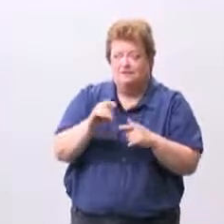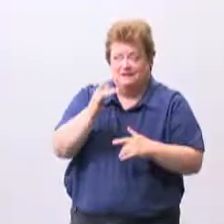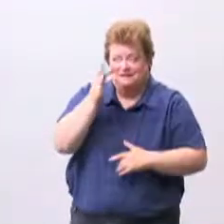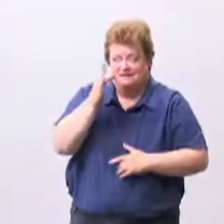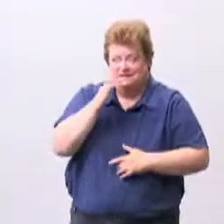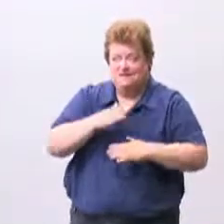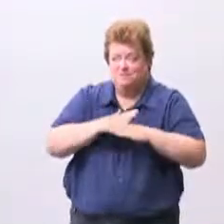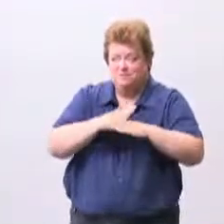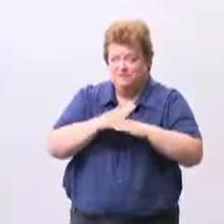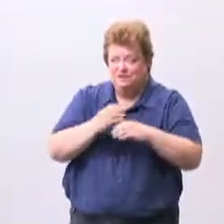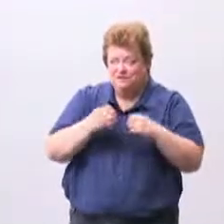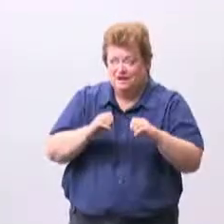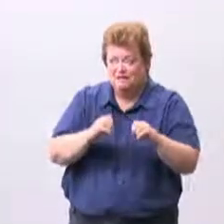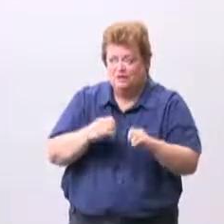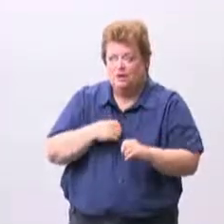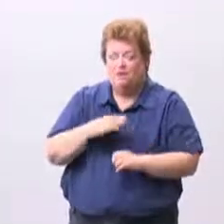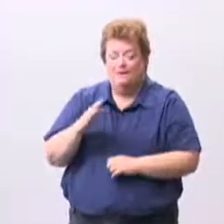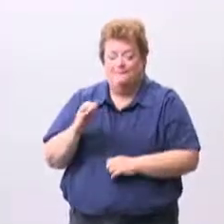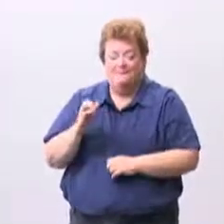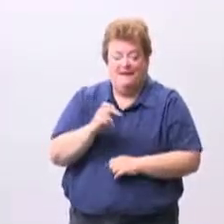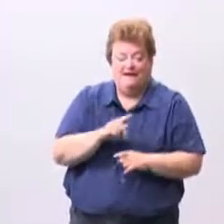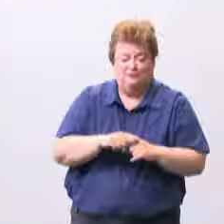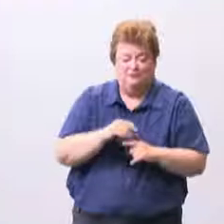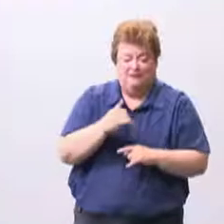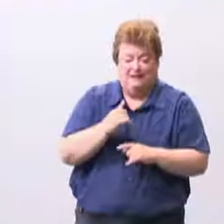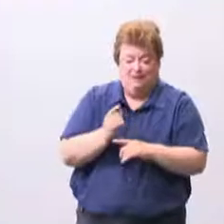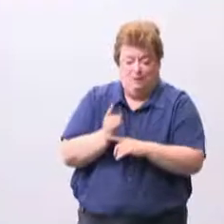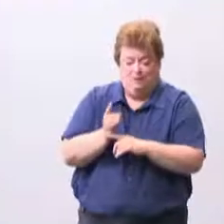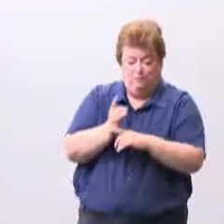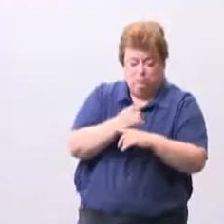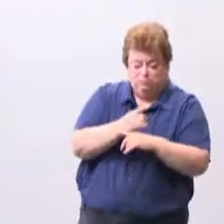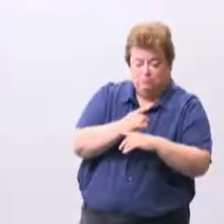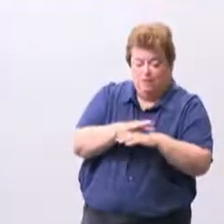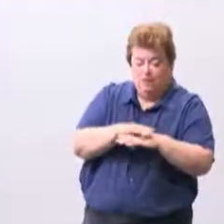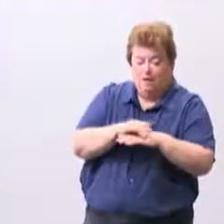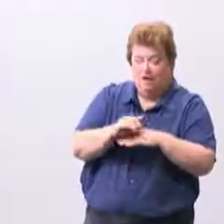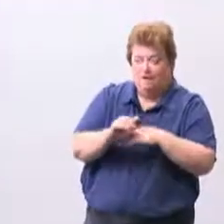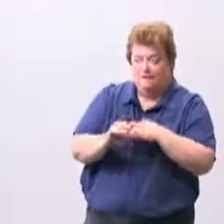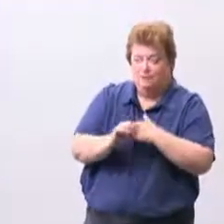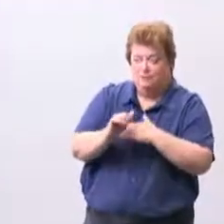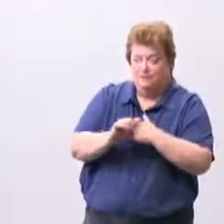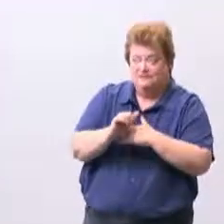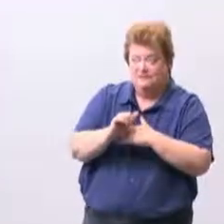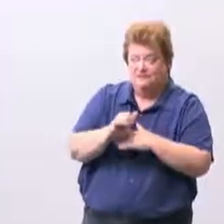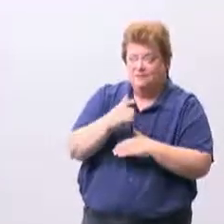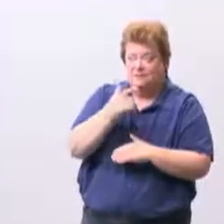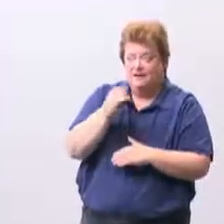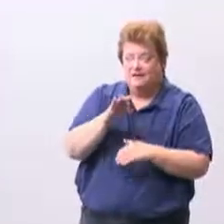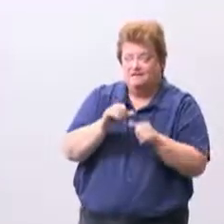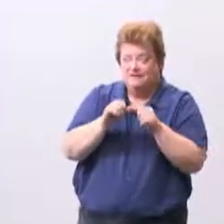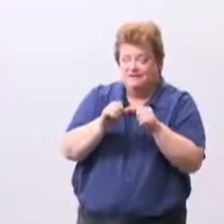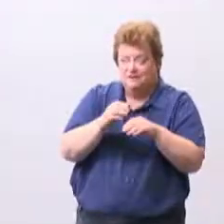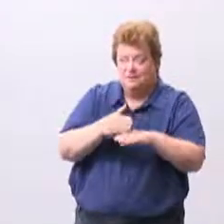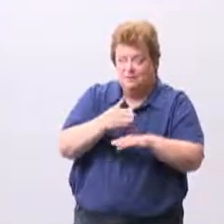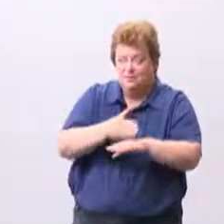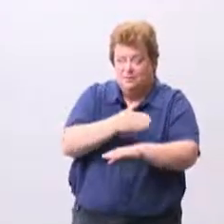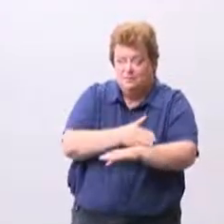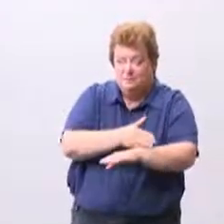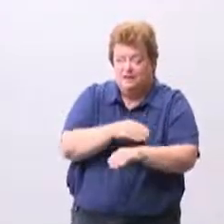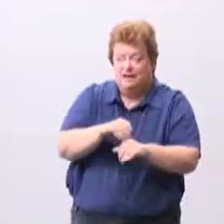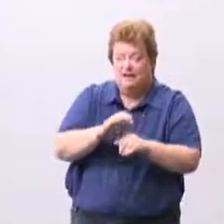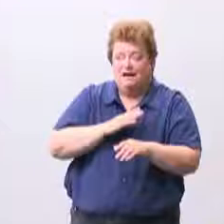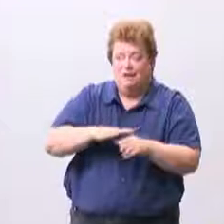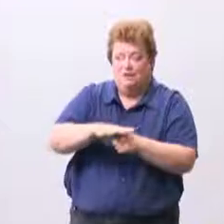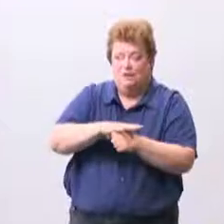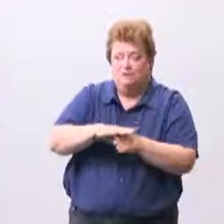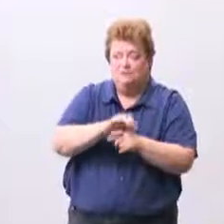efforts. We went back to yellow last week on the COVID-19 risk dial because of the continued improvement in our local